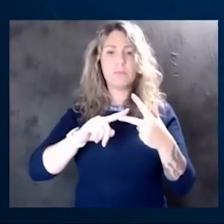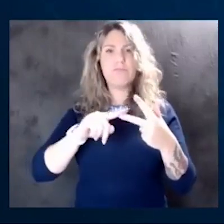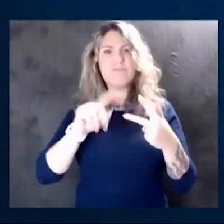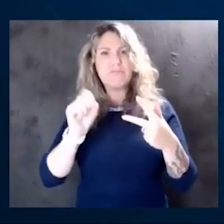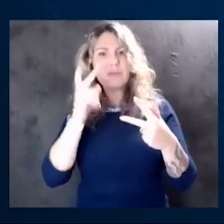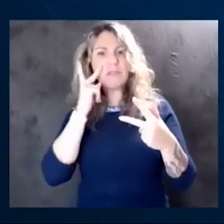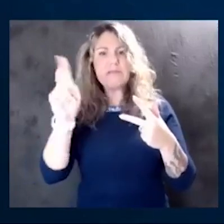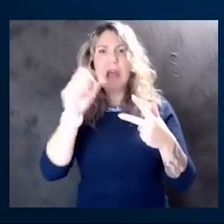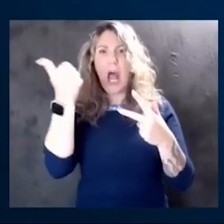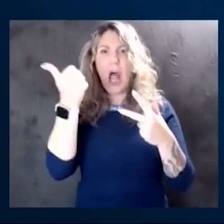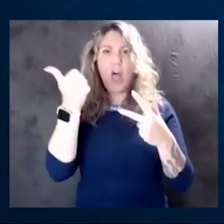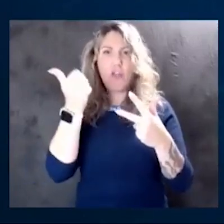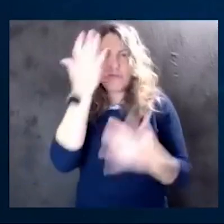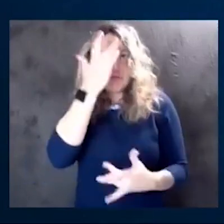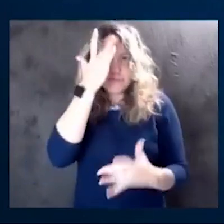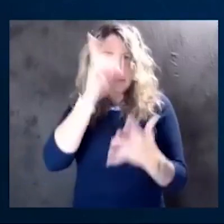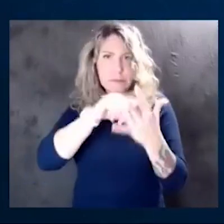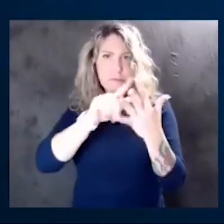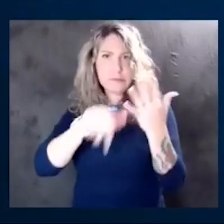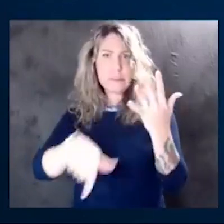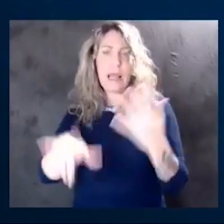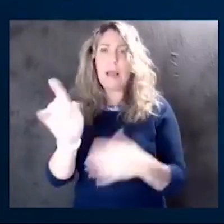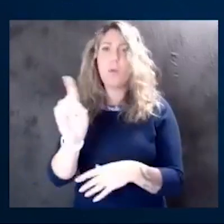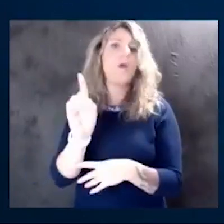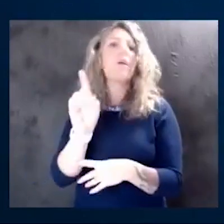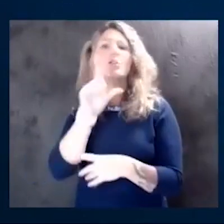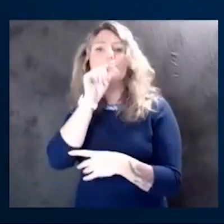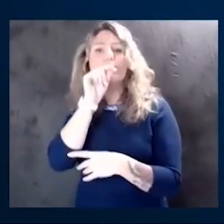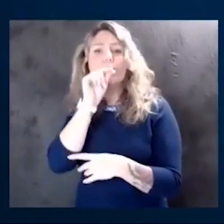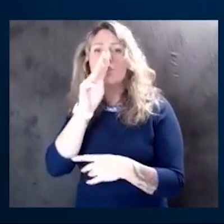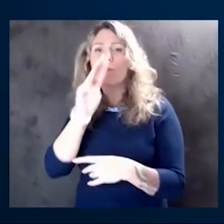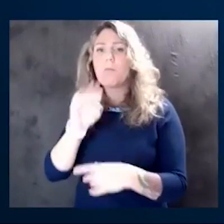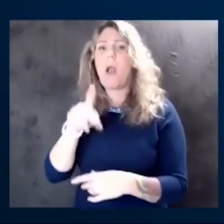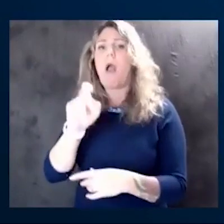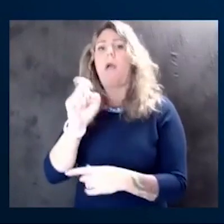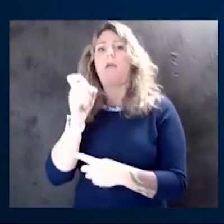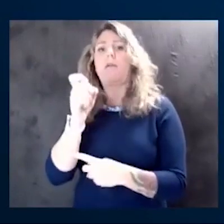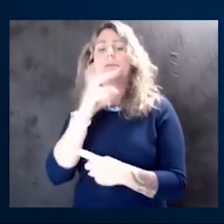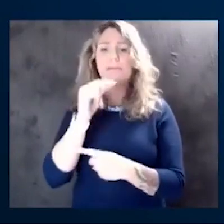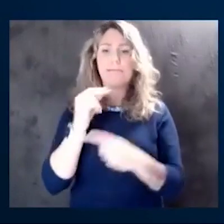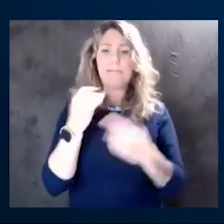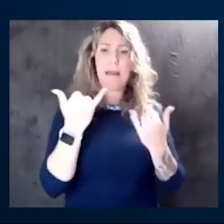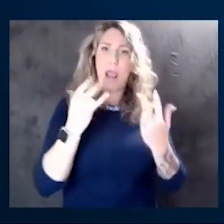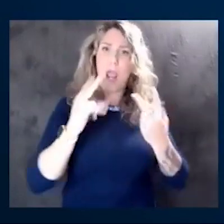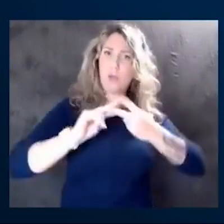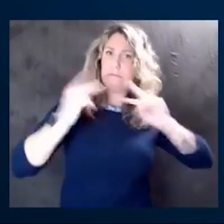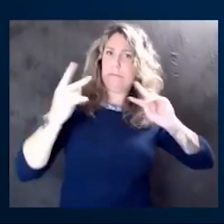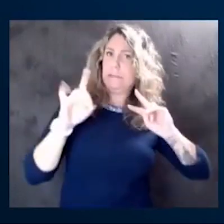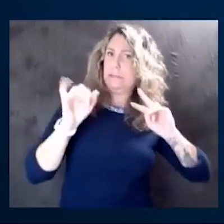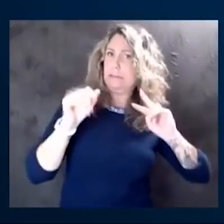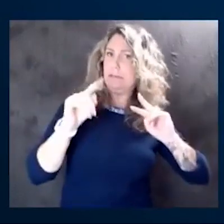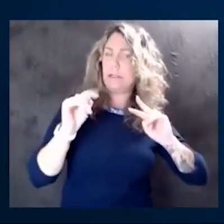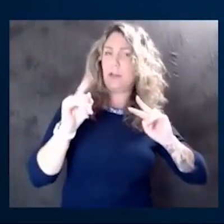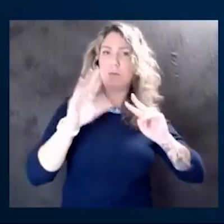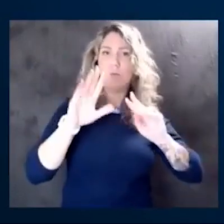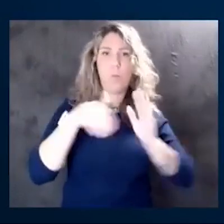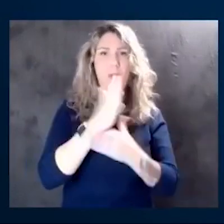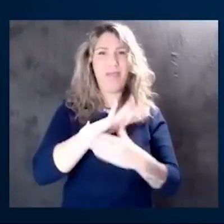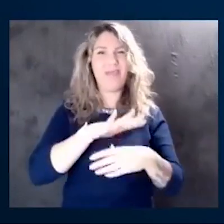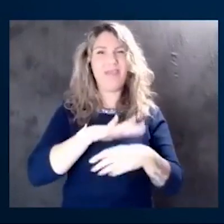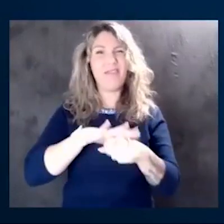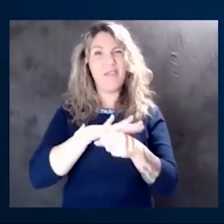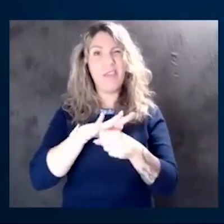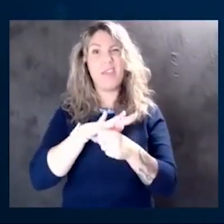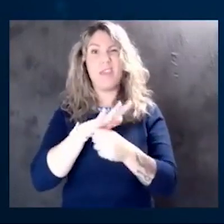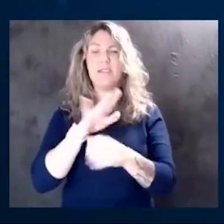been historically, and where chickenpox and measles and now the Delta variant are all in the same range. That makes this variant, this type of